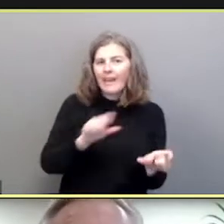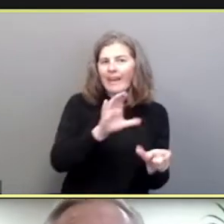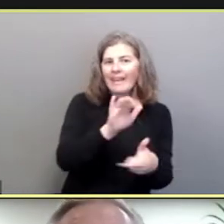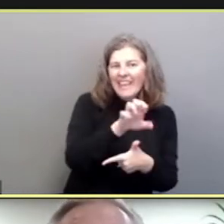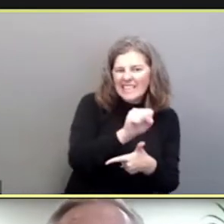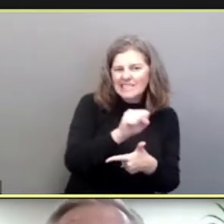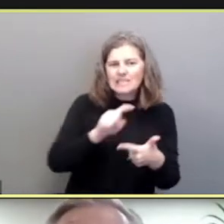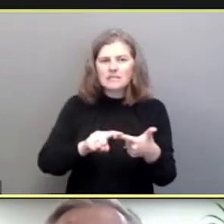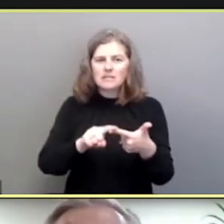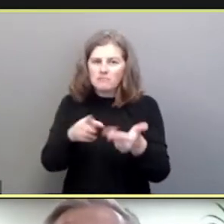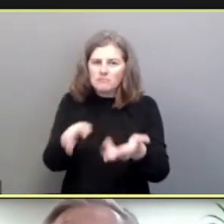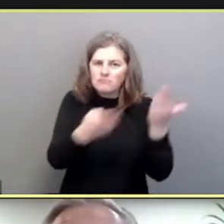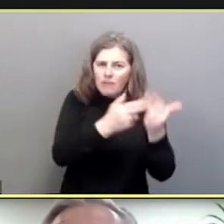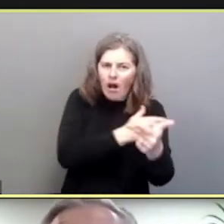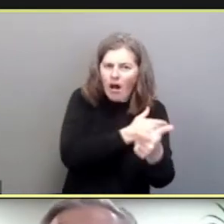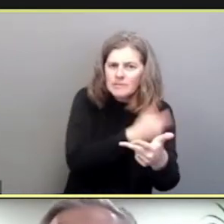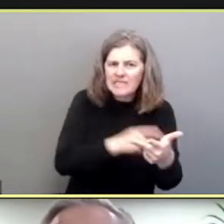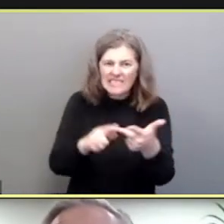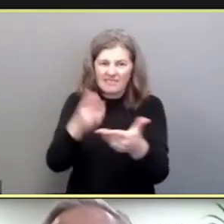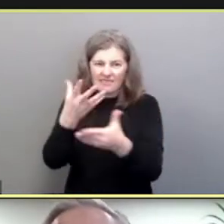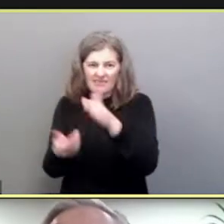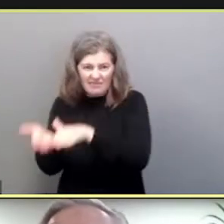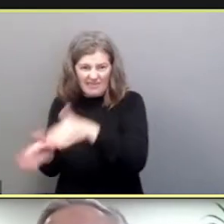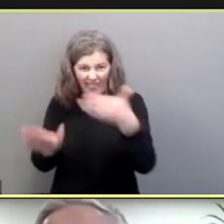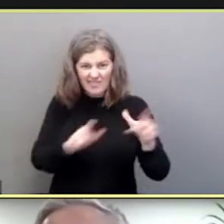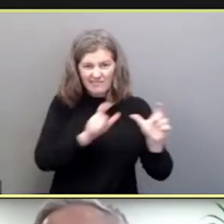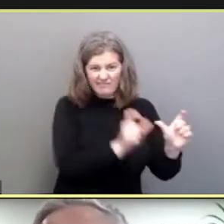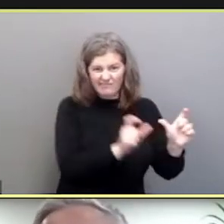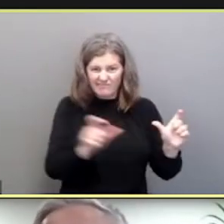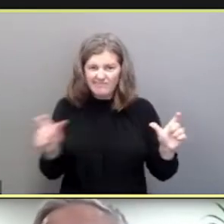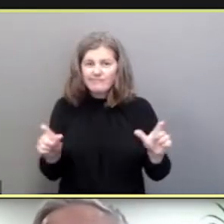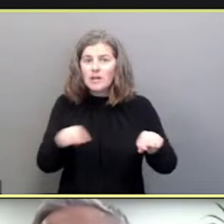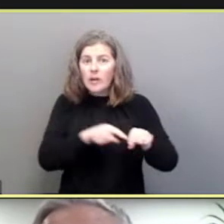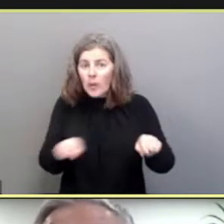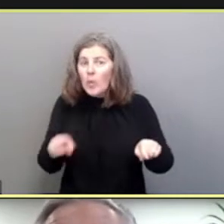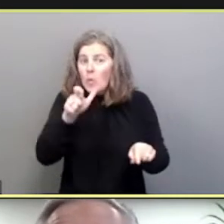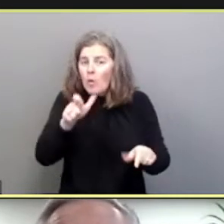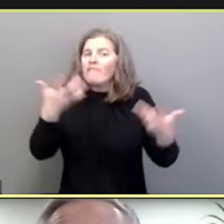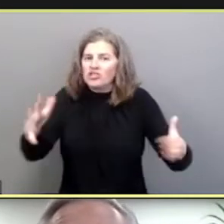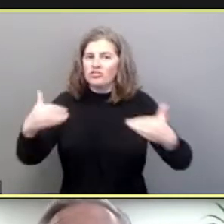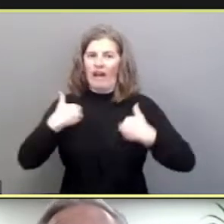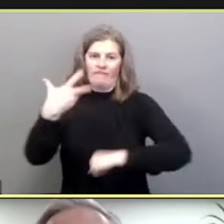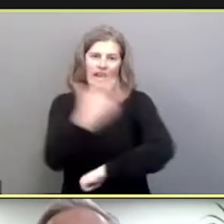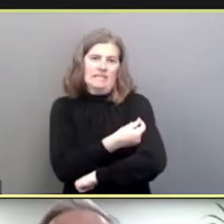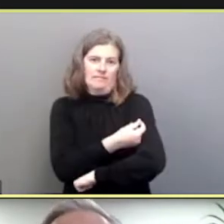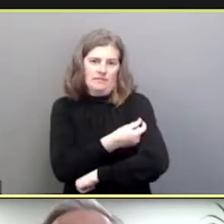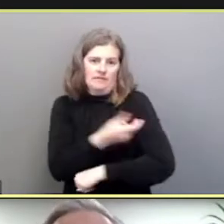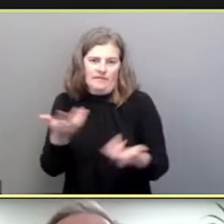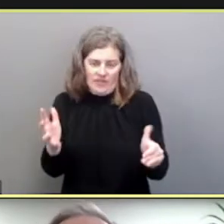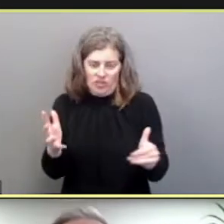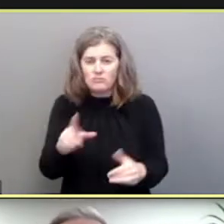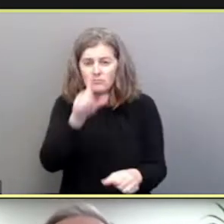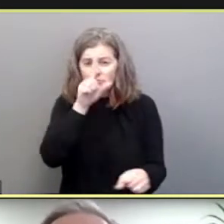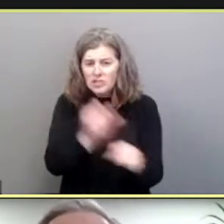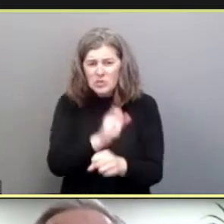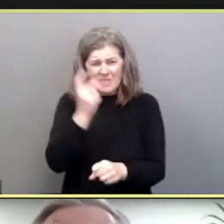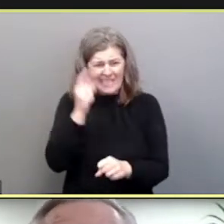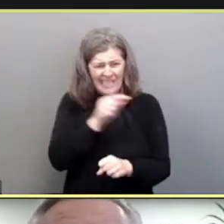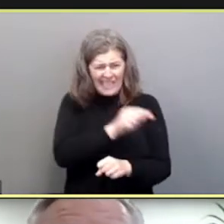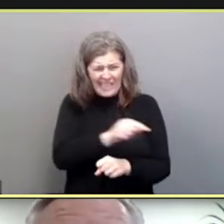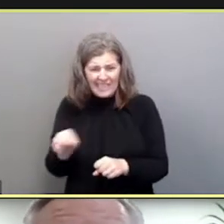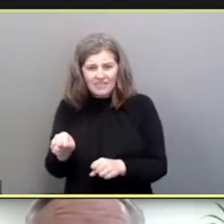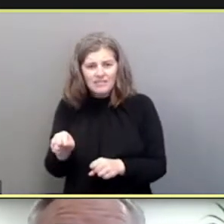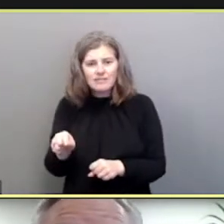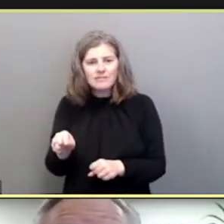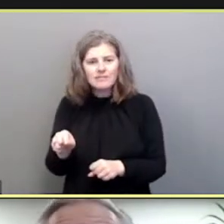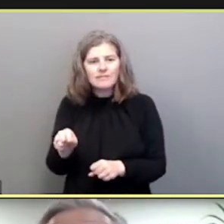cases, hospitalizations, and deaths in New Mexico in vaccinated individuals. And in fact, you can see we've had